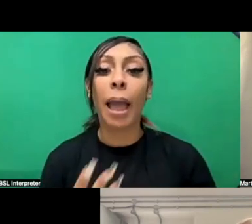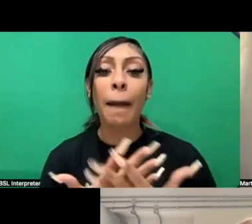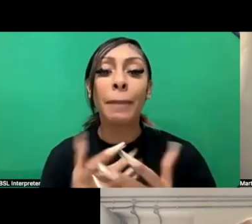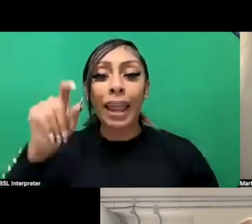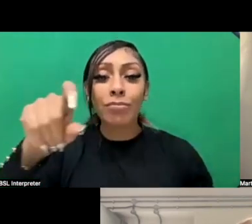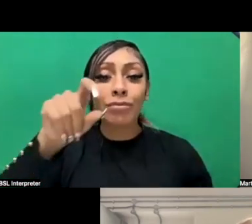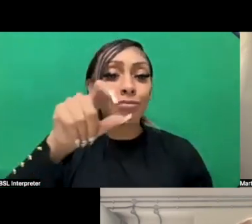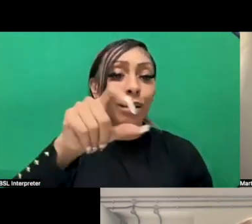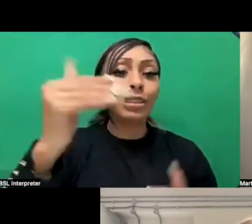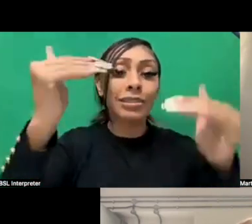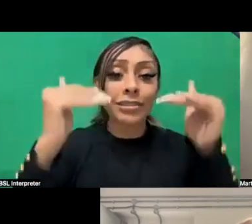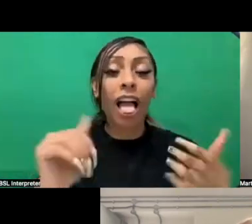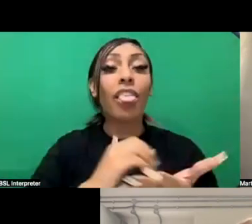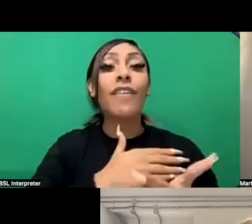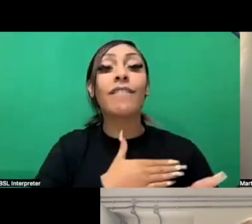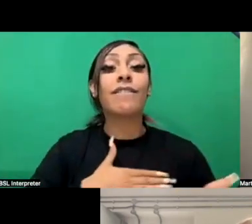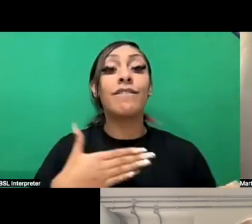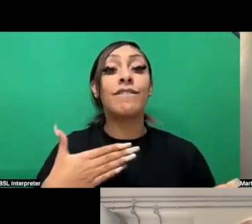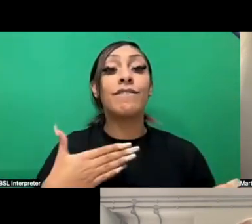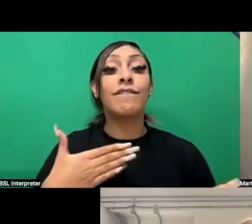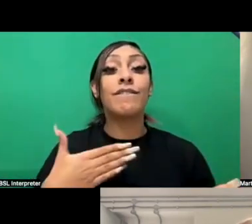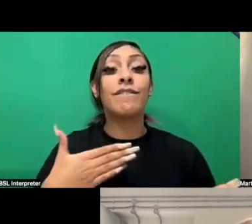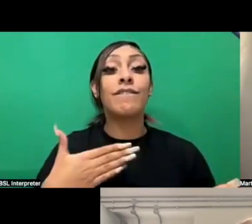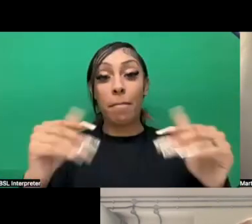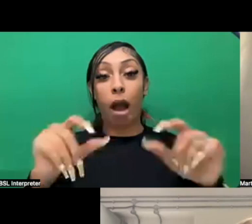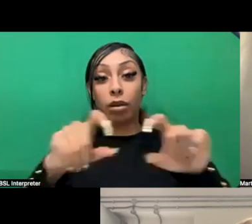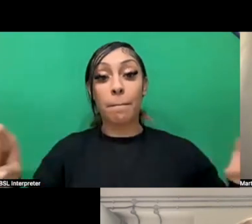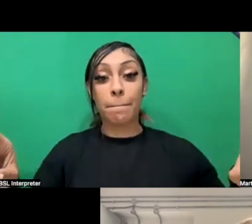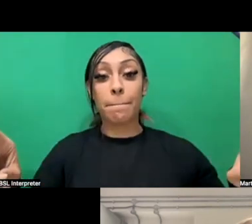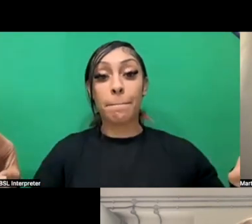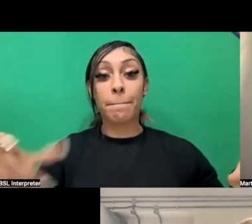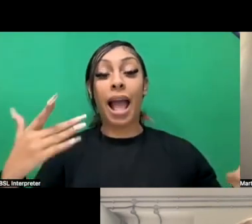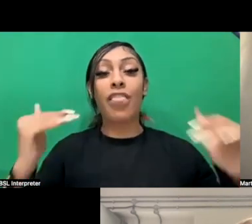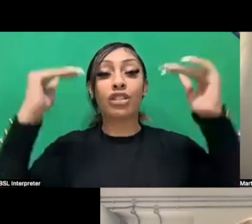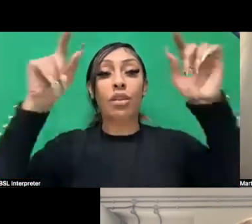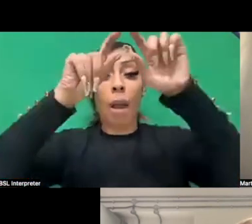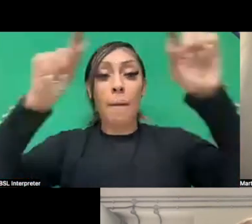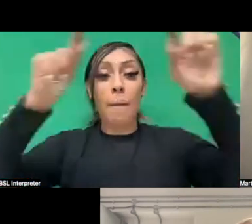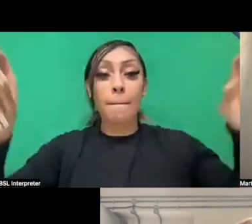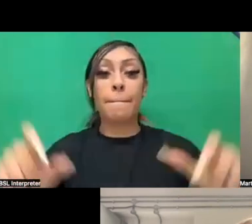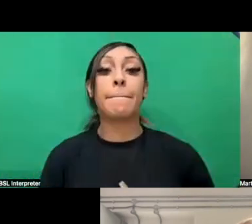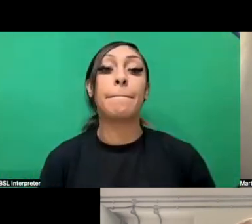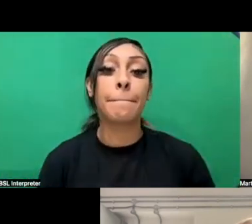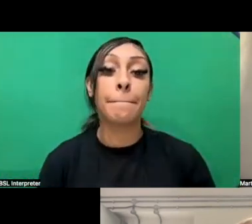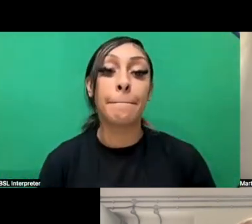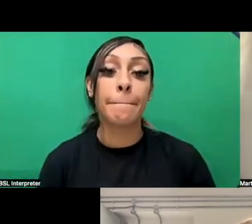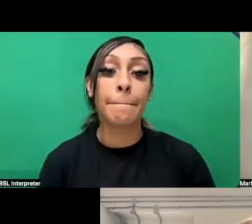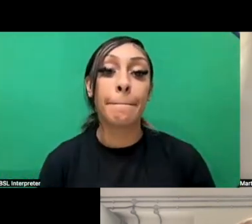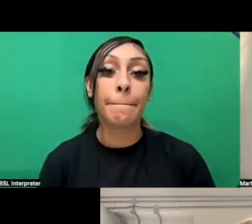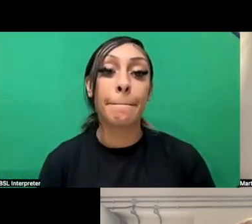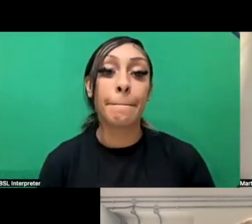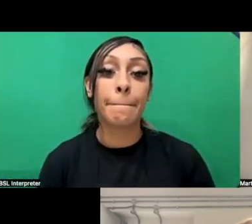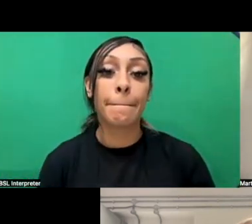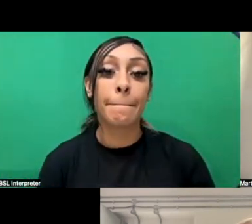the front, or on the back, the rear edge, and on the front edge. And in each case, let's see, to show